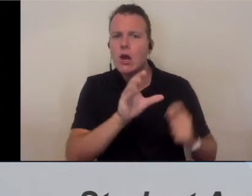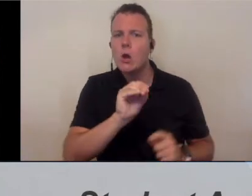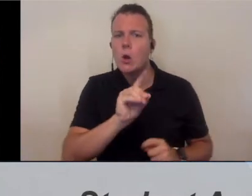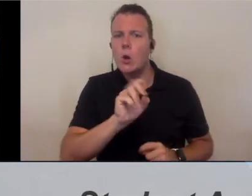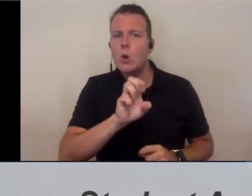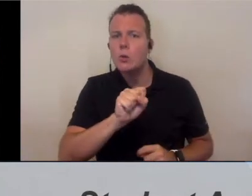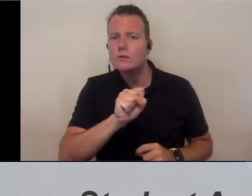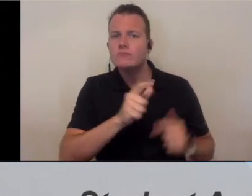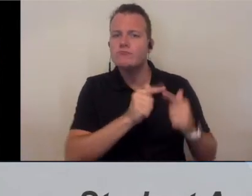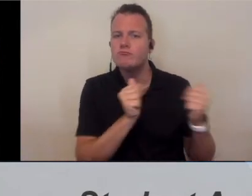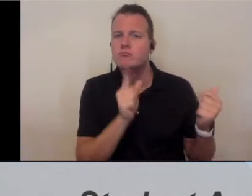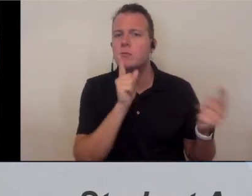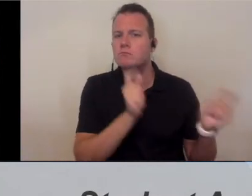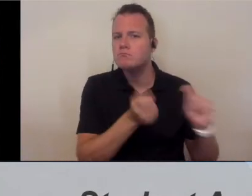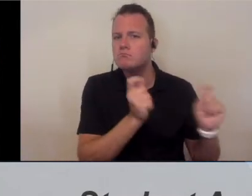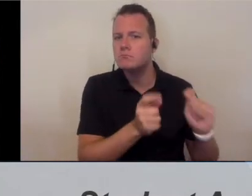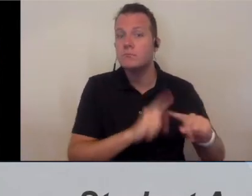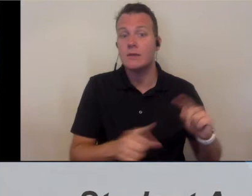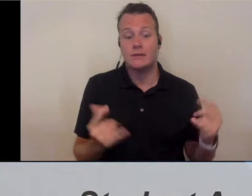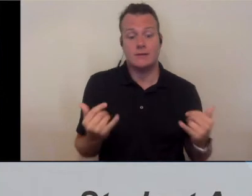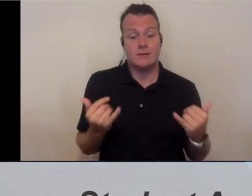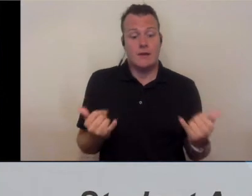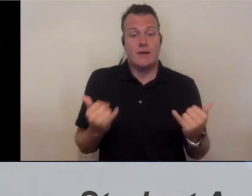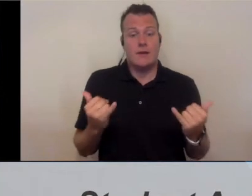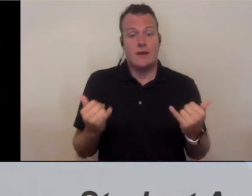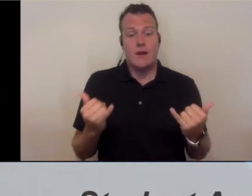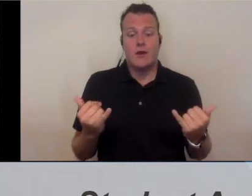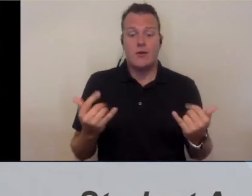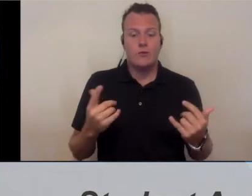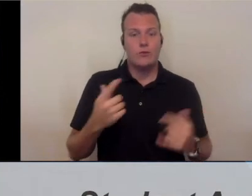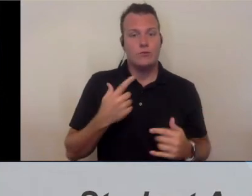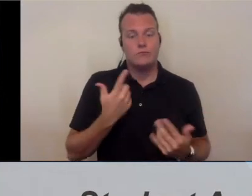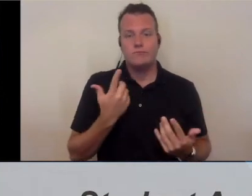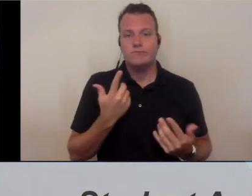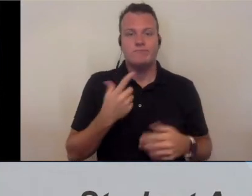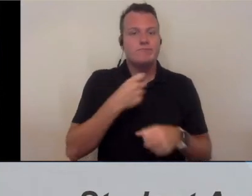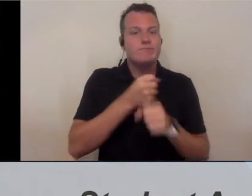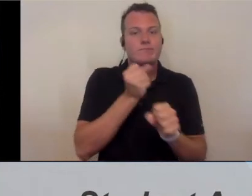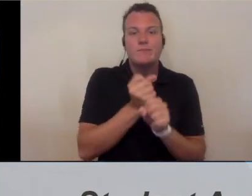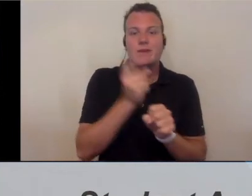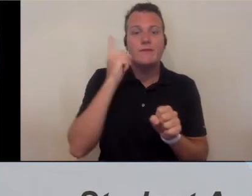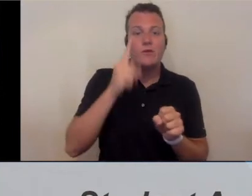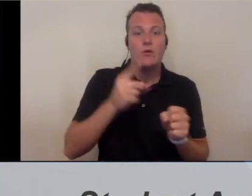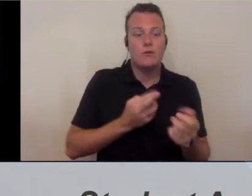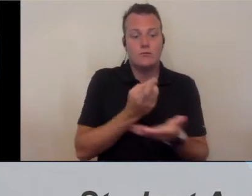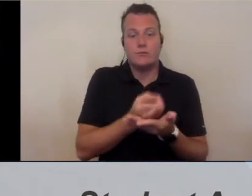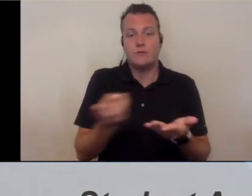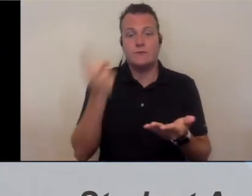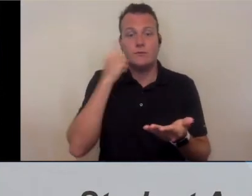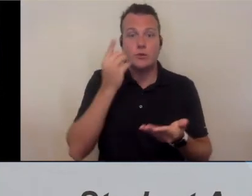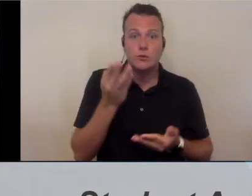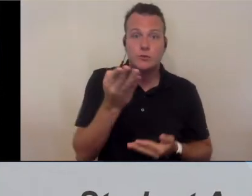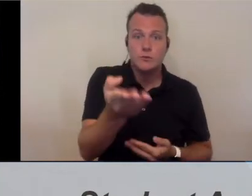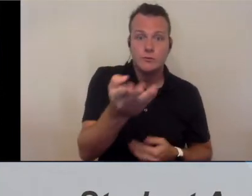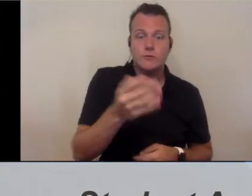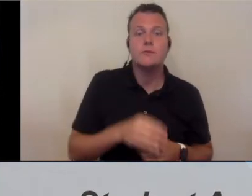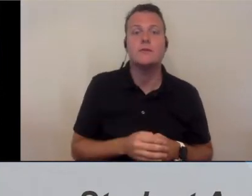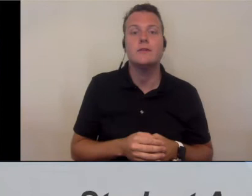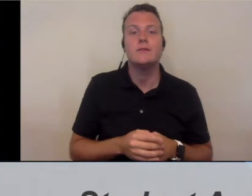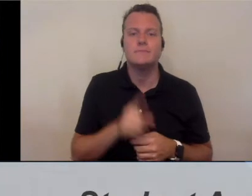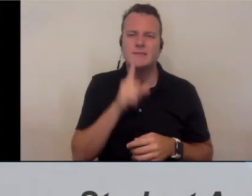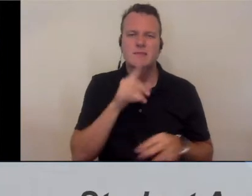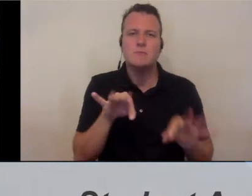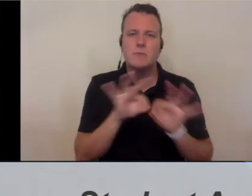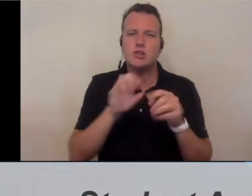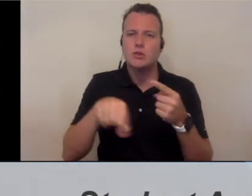but for what we have now, it's just been kind of created as a resource for you, especially as you go forward in the